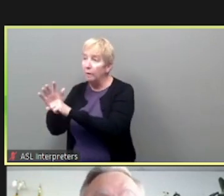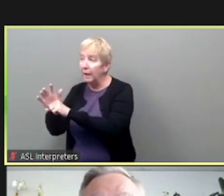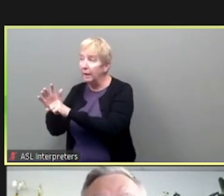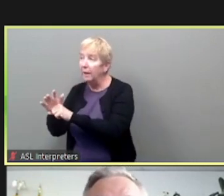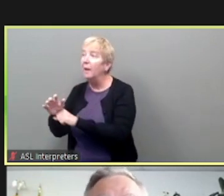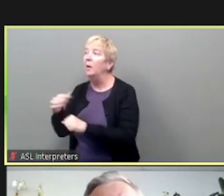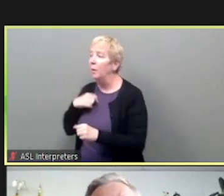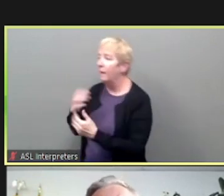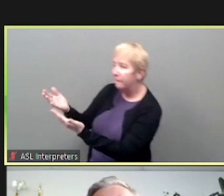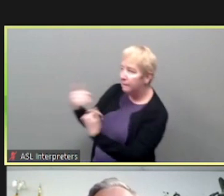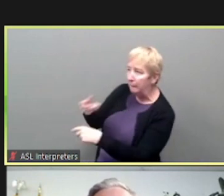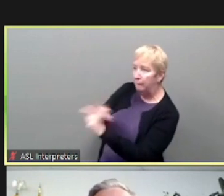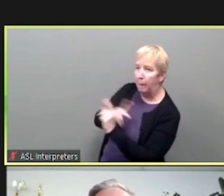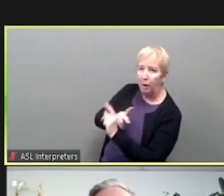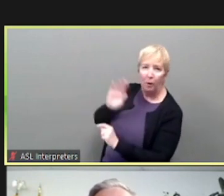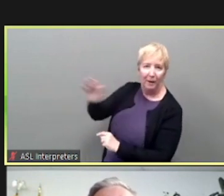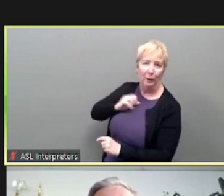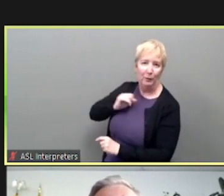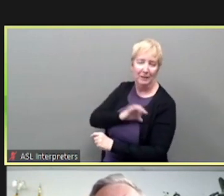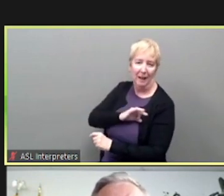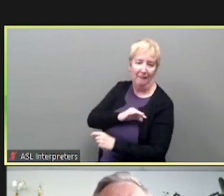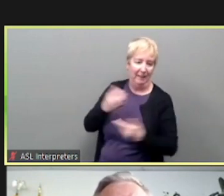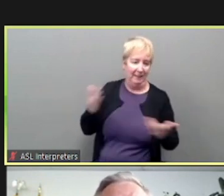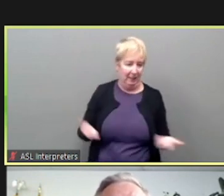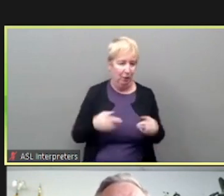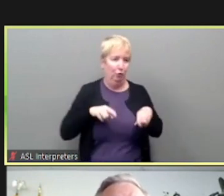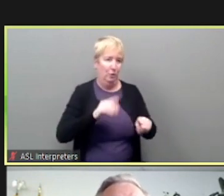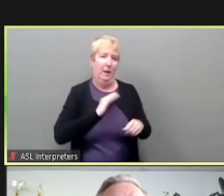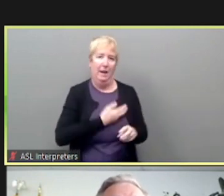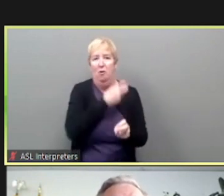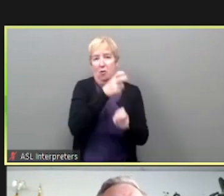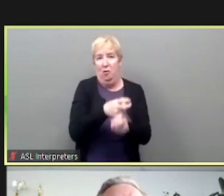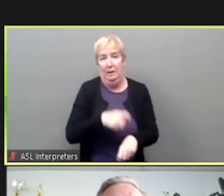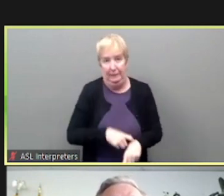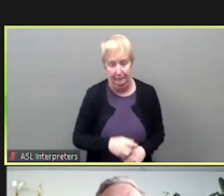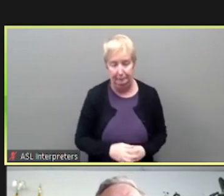advantage of diverting some of the staff here. And so that's a positive